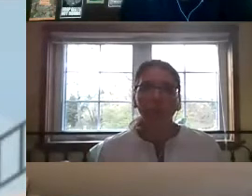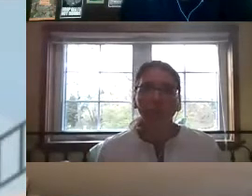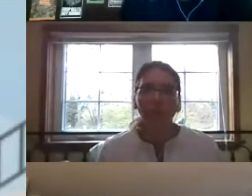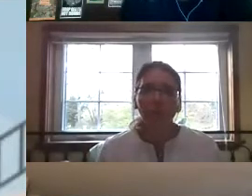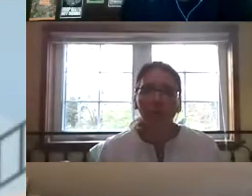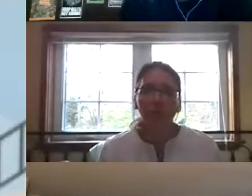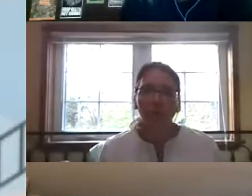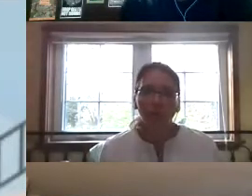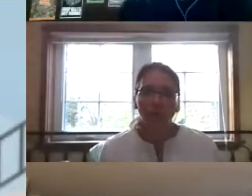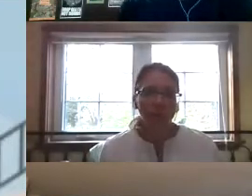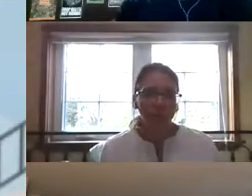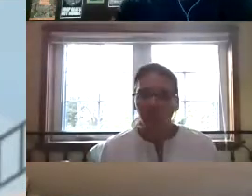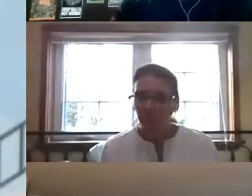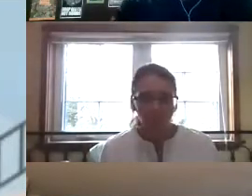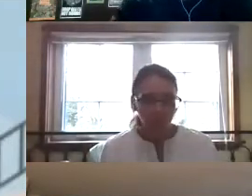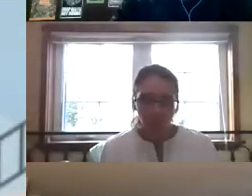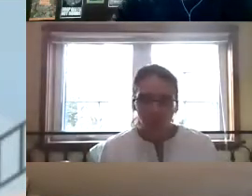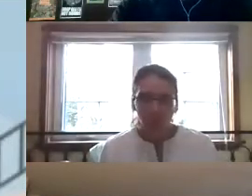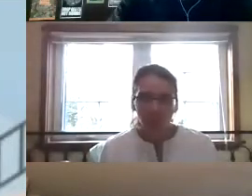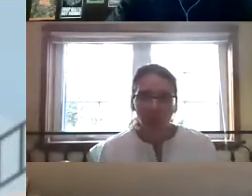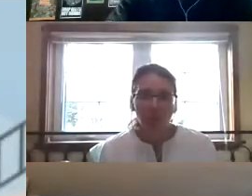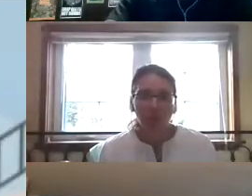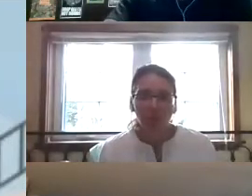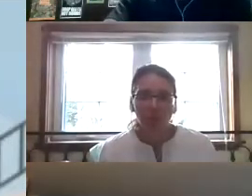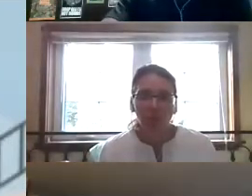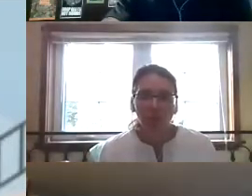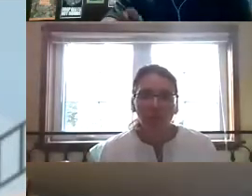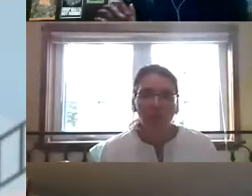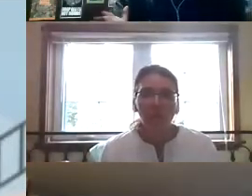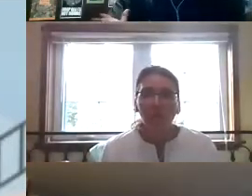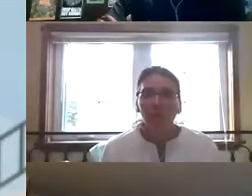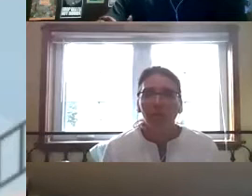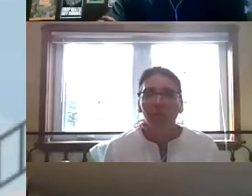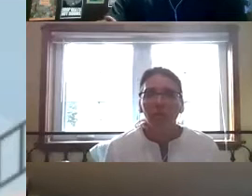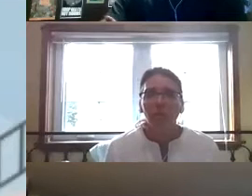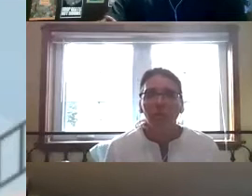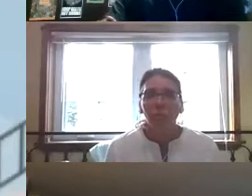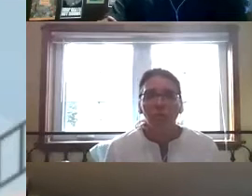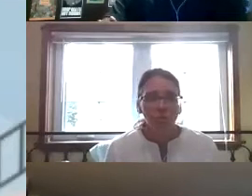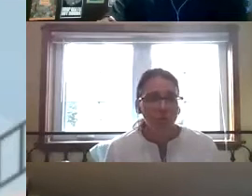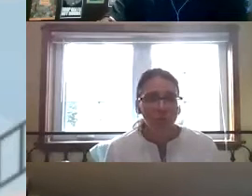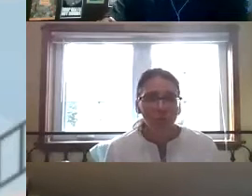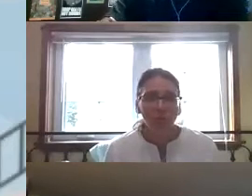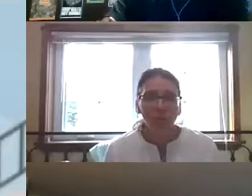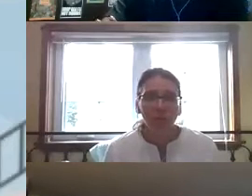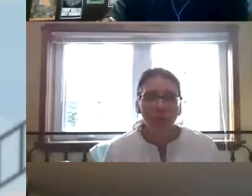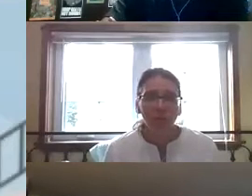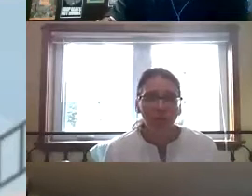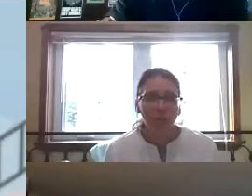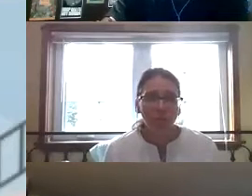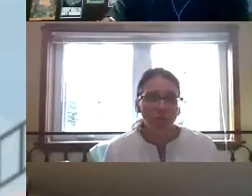So that will just need to be something that we'll understand over time. As that goes in, we do need to deal with those